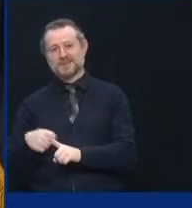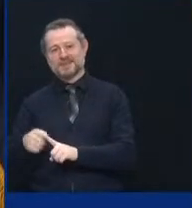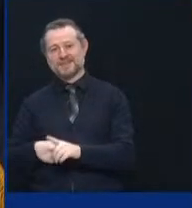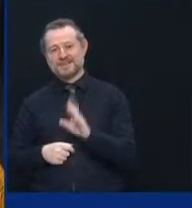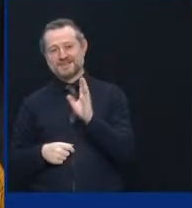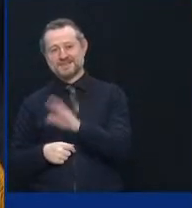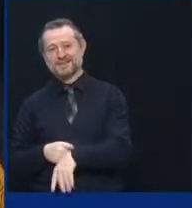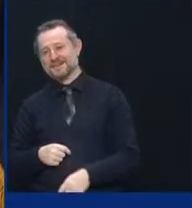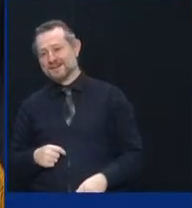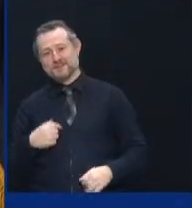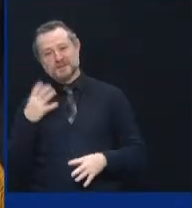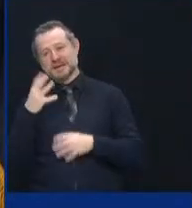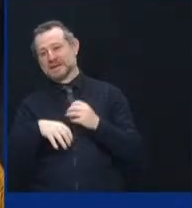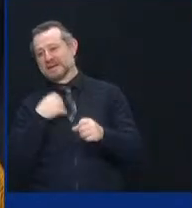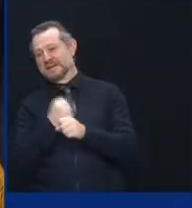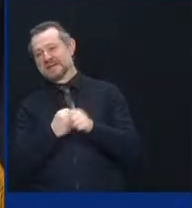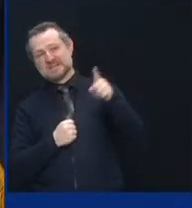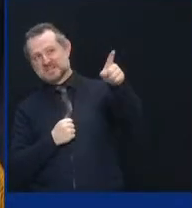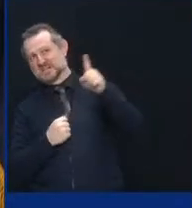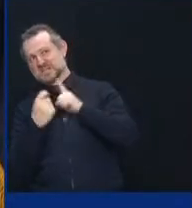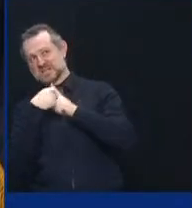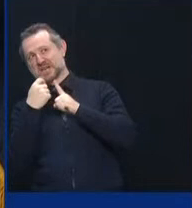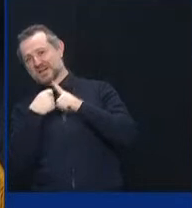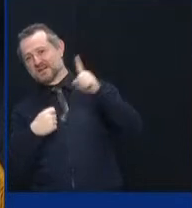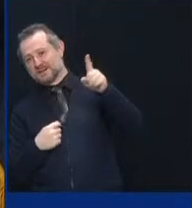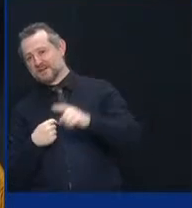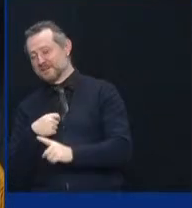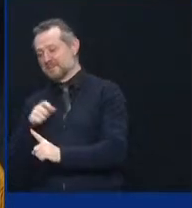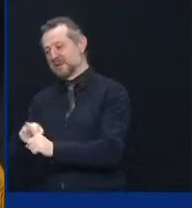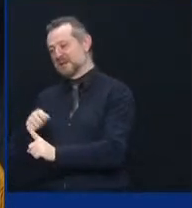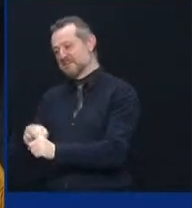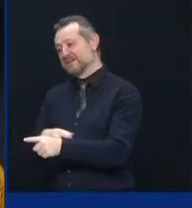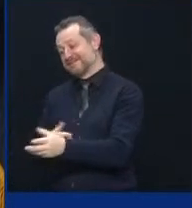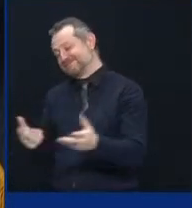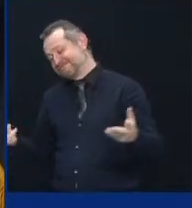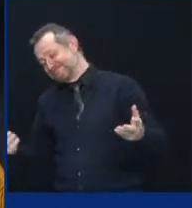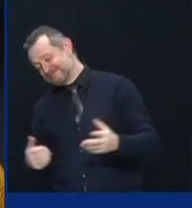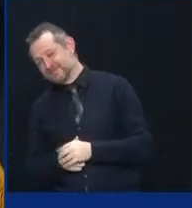years. Yeah, I pick on you, yes, that's how this works.